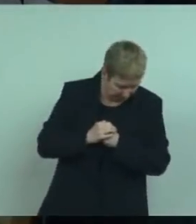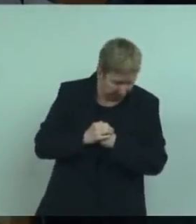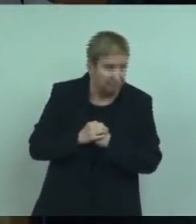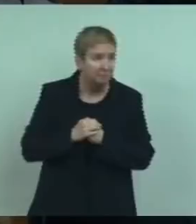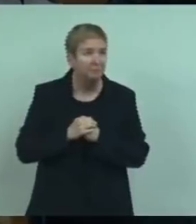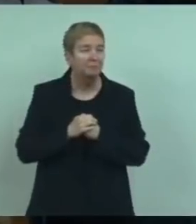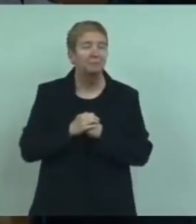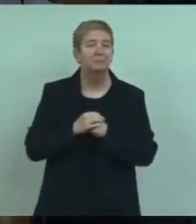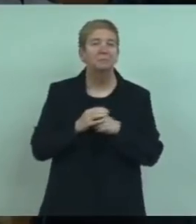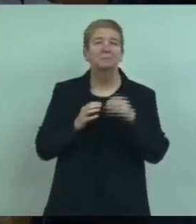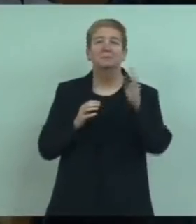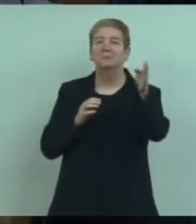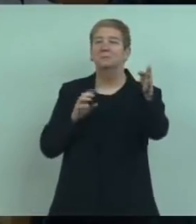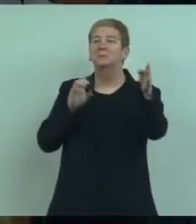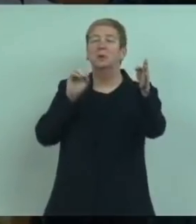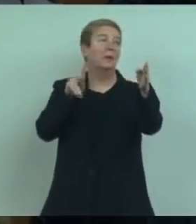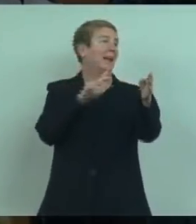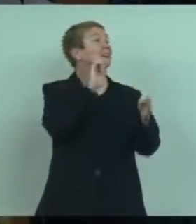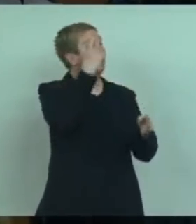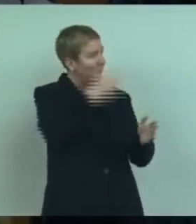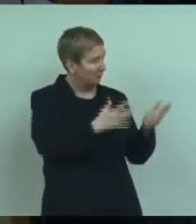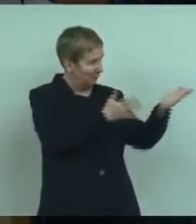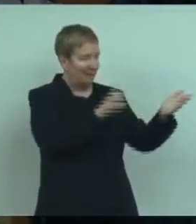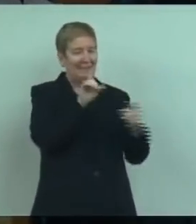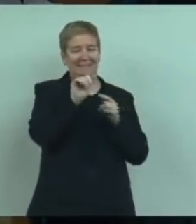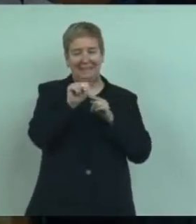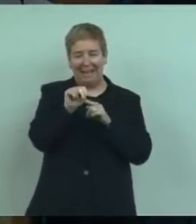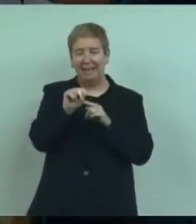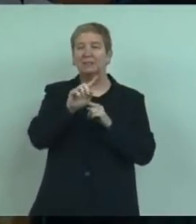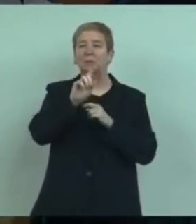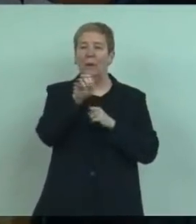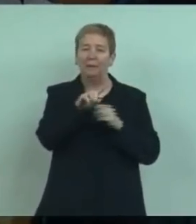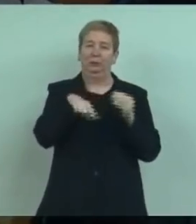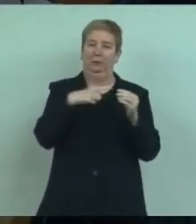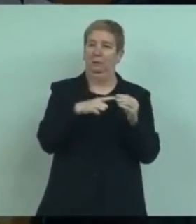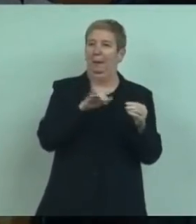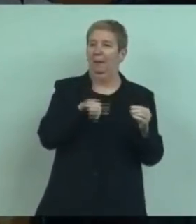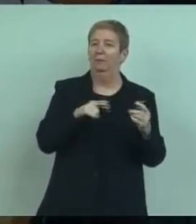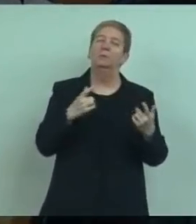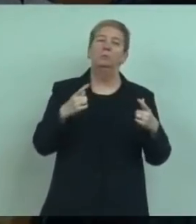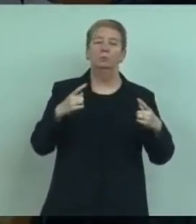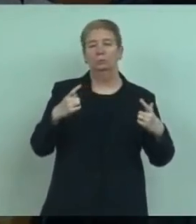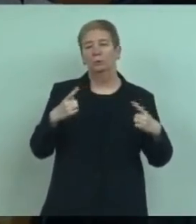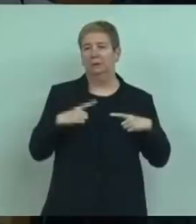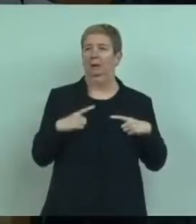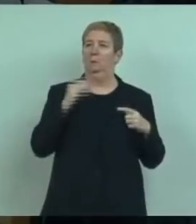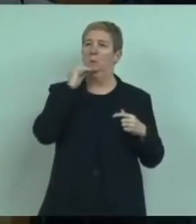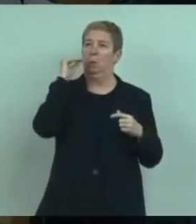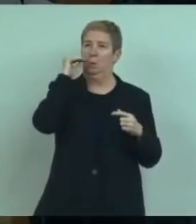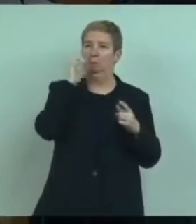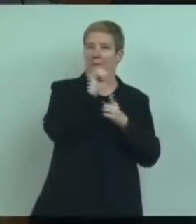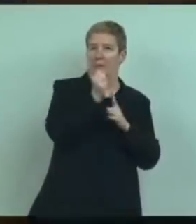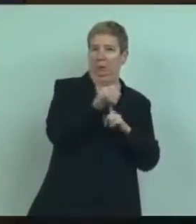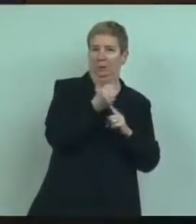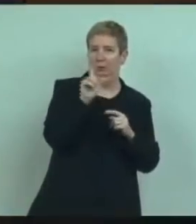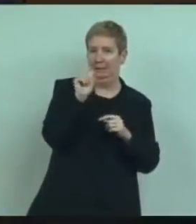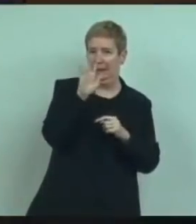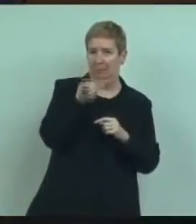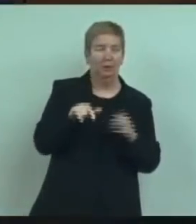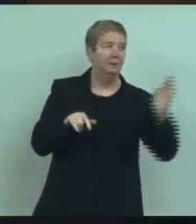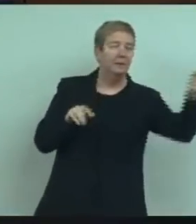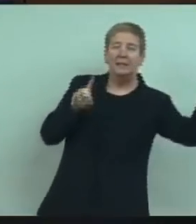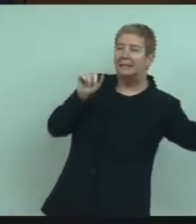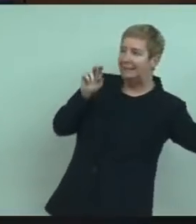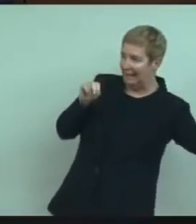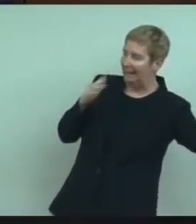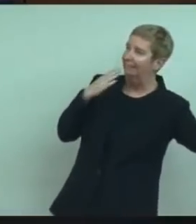Governor, Dan's question is about the retirement home situation in Albuquerque, if you want to address that a bit. So I did a little bit, Dan, and thanks